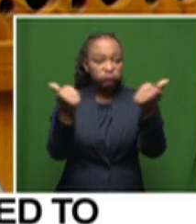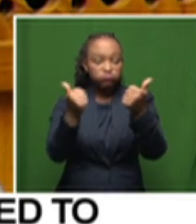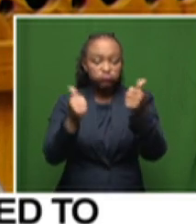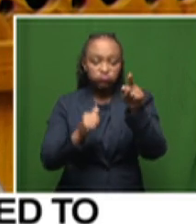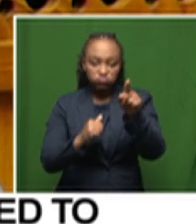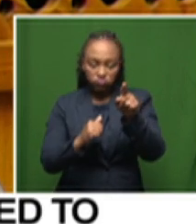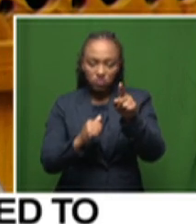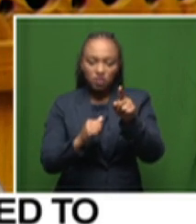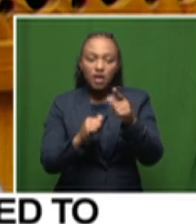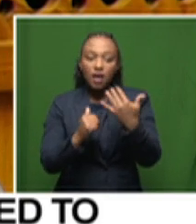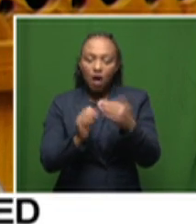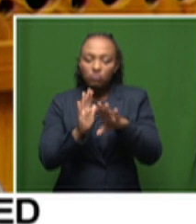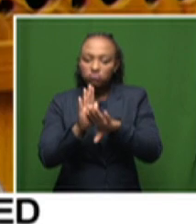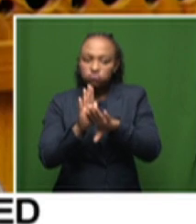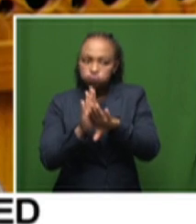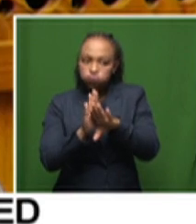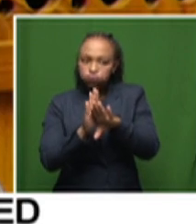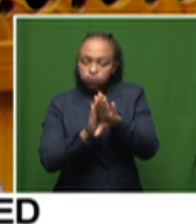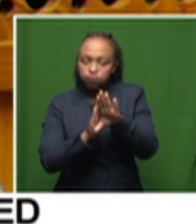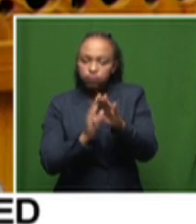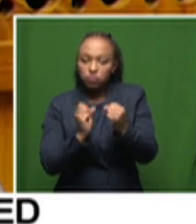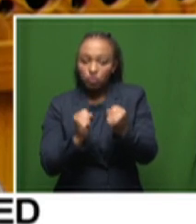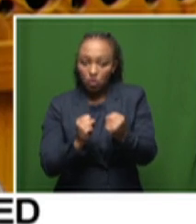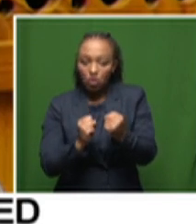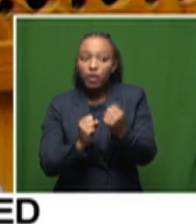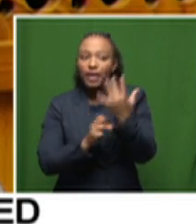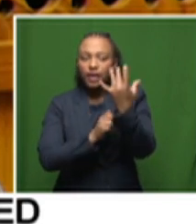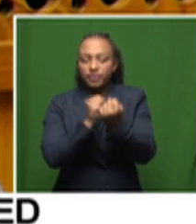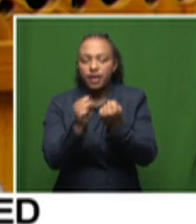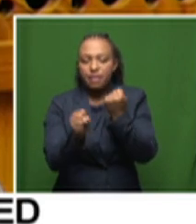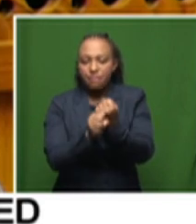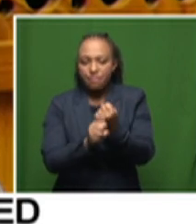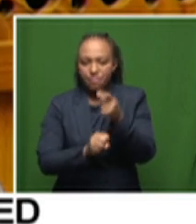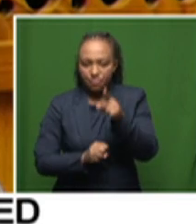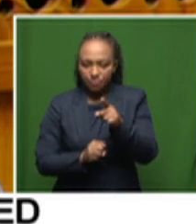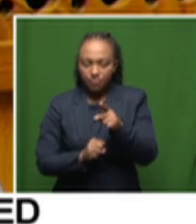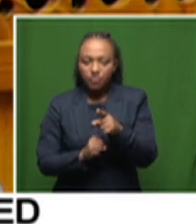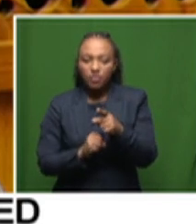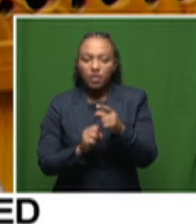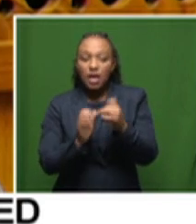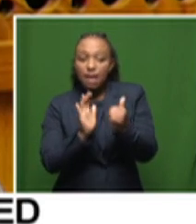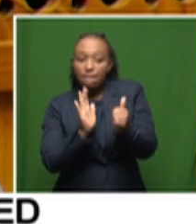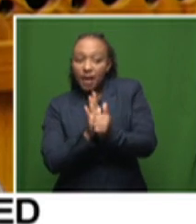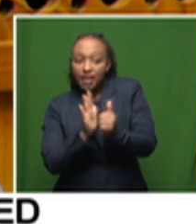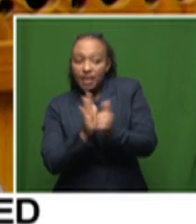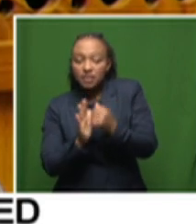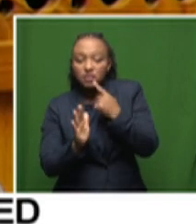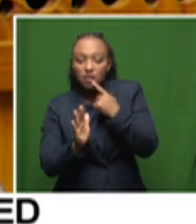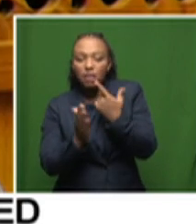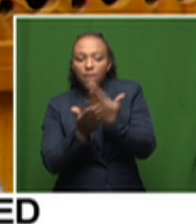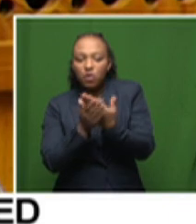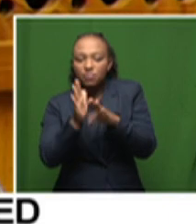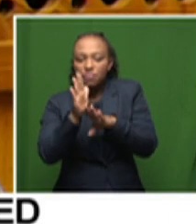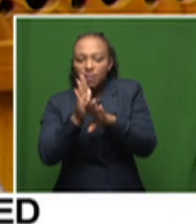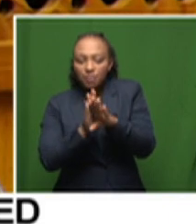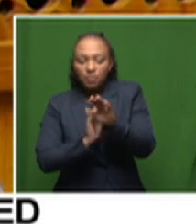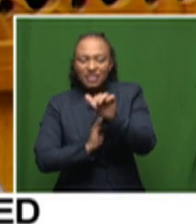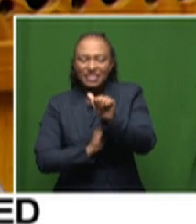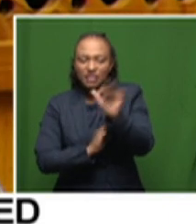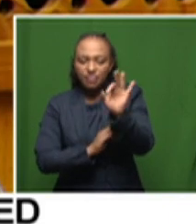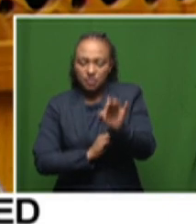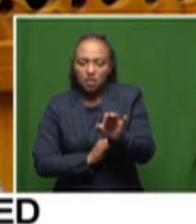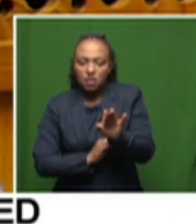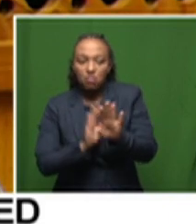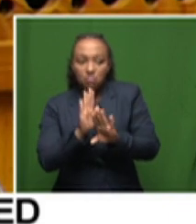is strengthening. Next year, emerging market countries are set to grow by 6%.